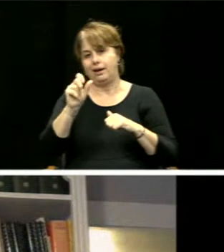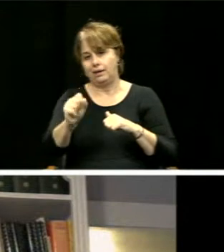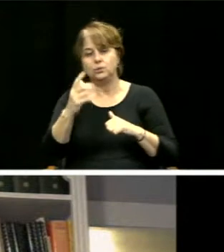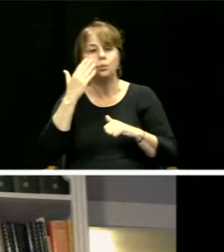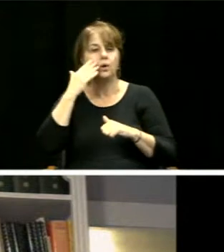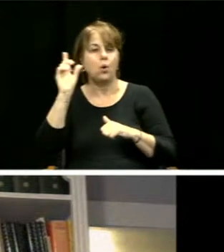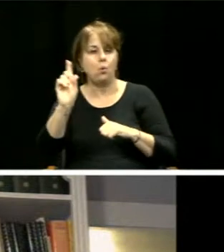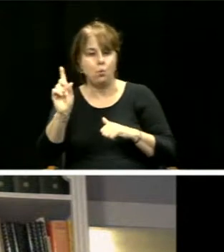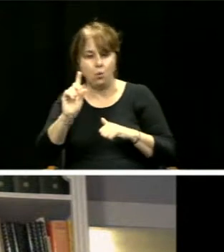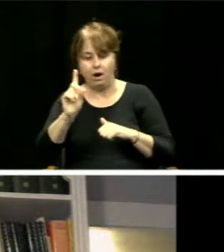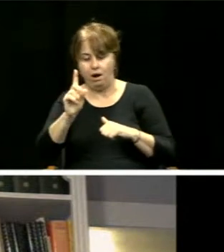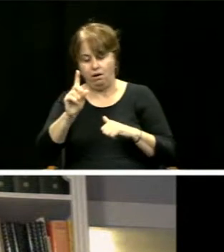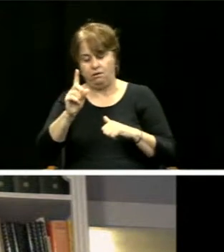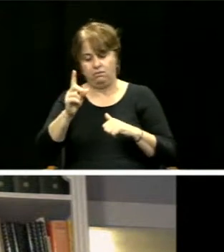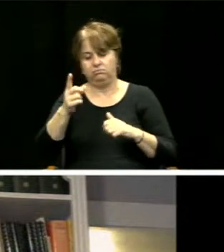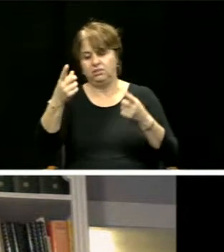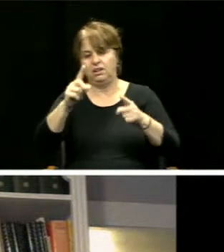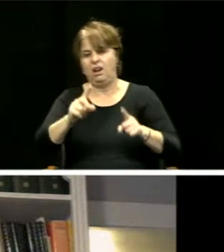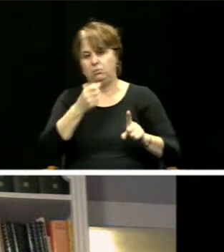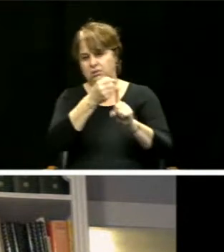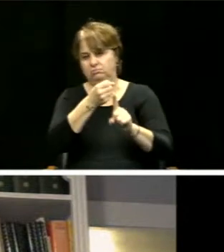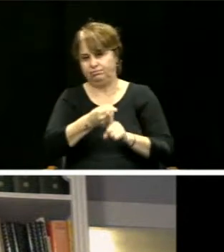low-lying area here.